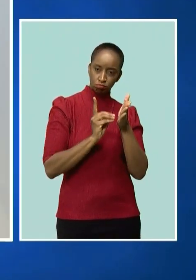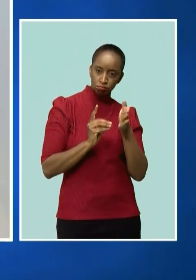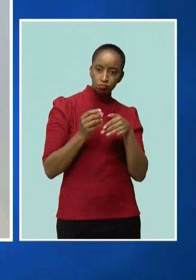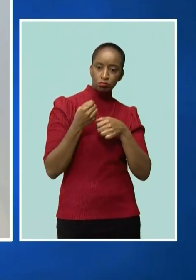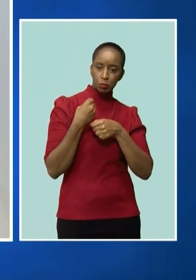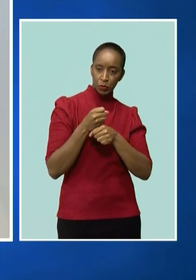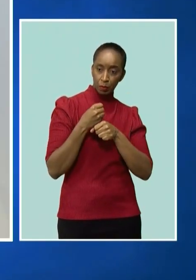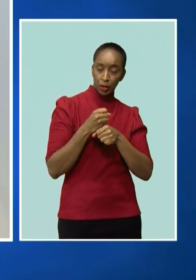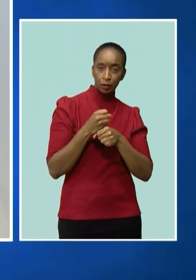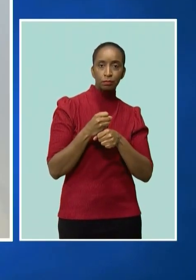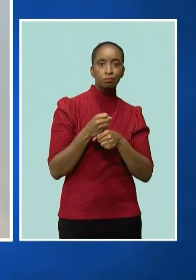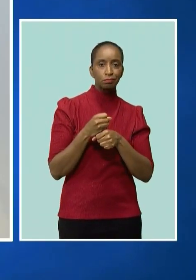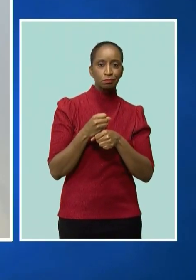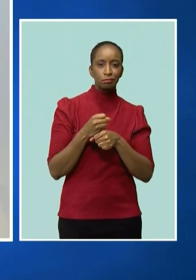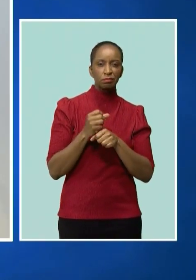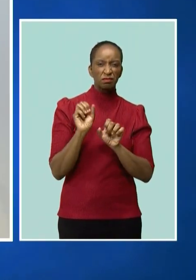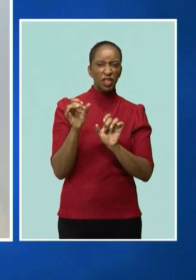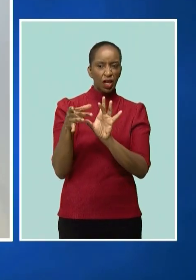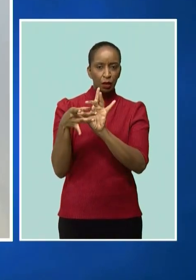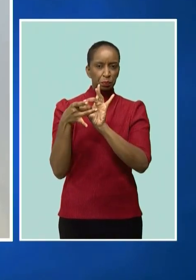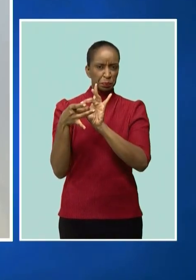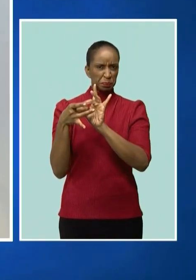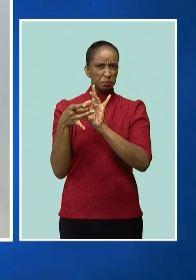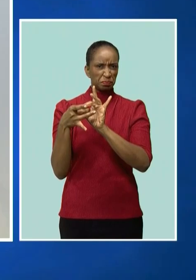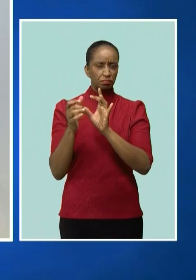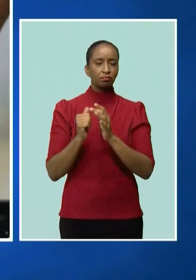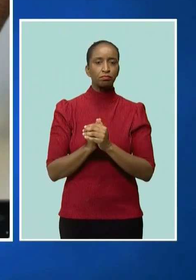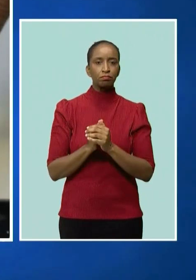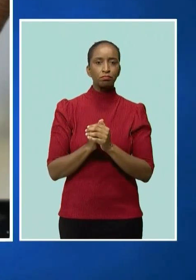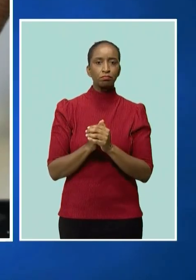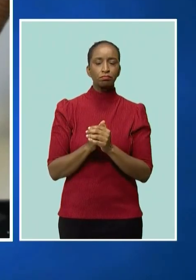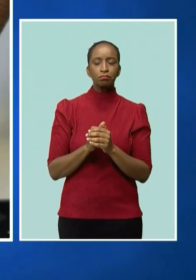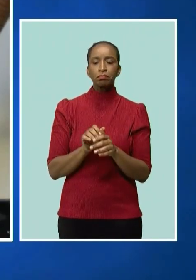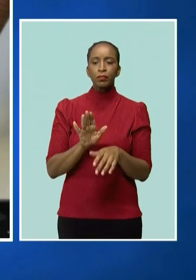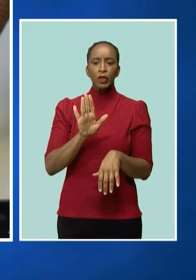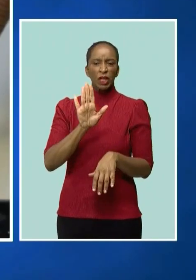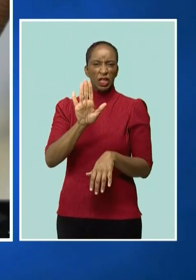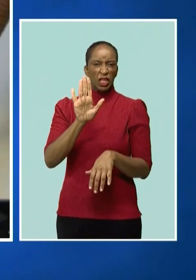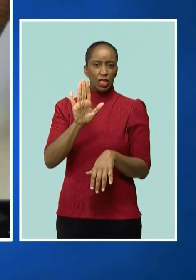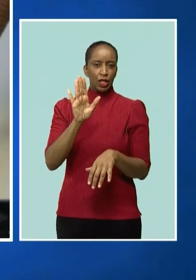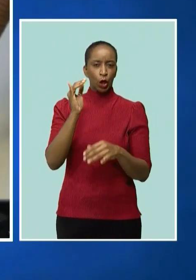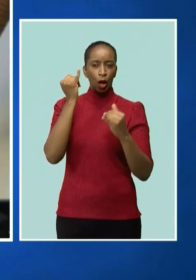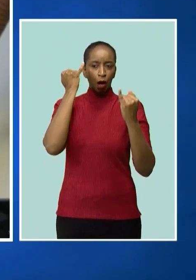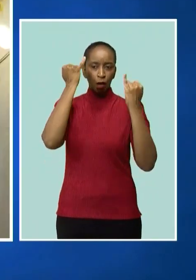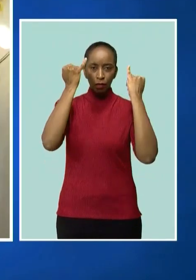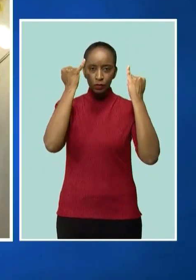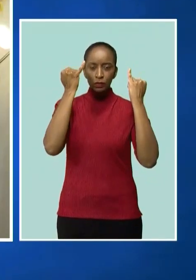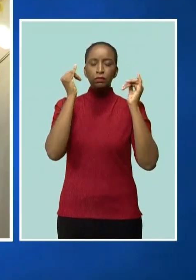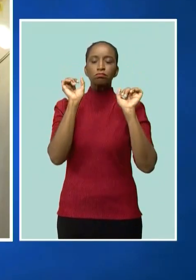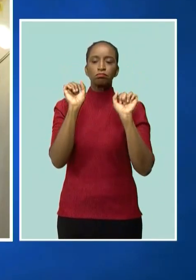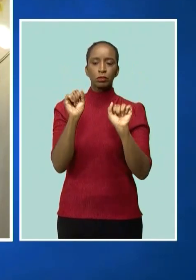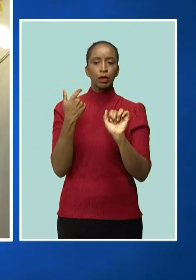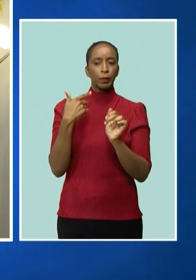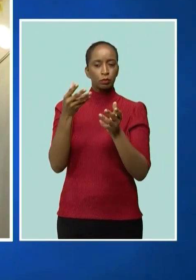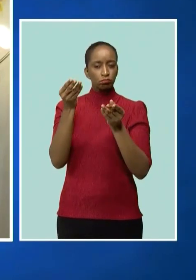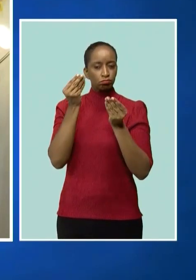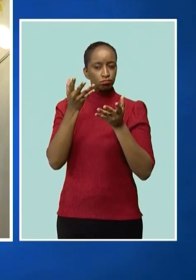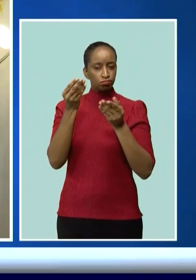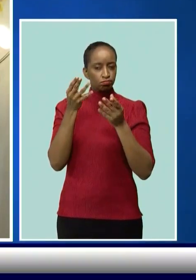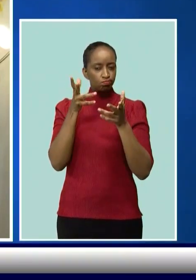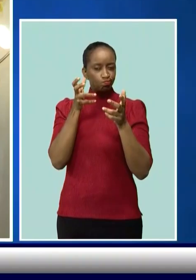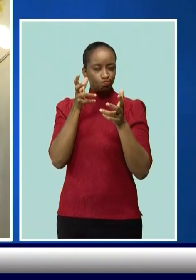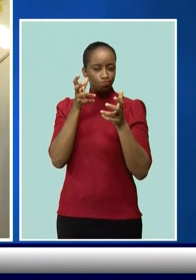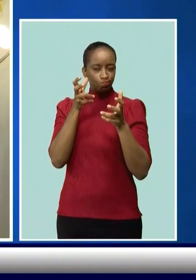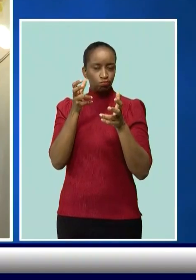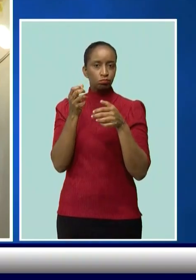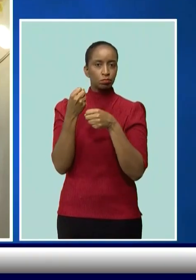clients so that they could channel their beautiful, authentic designs and I could create them, and we could then